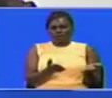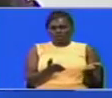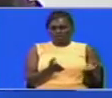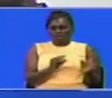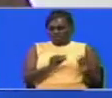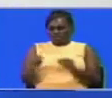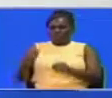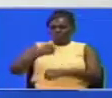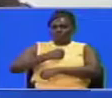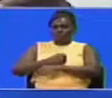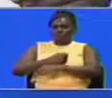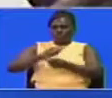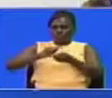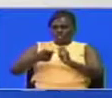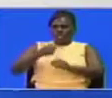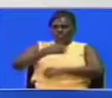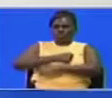Tuken